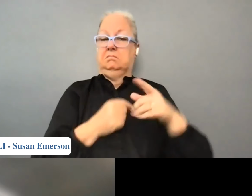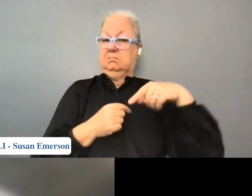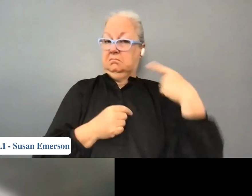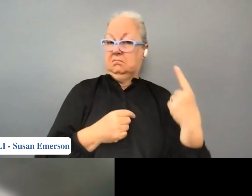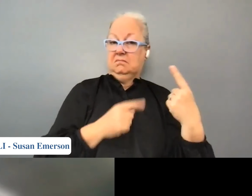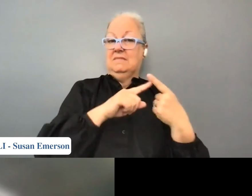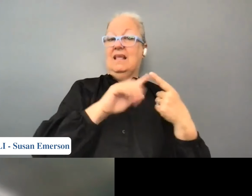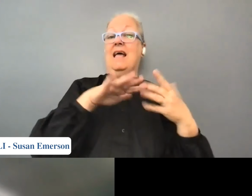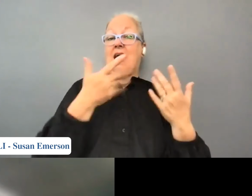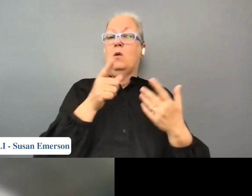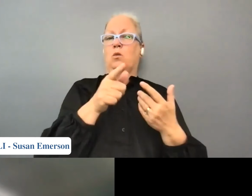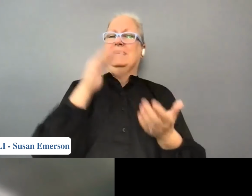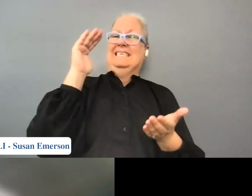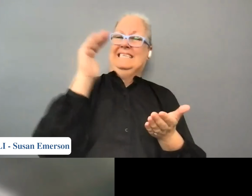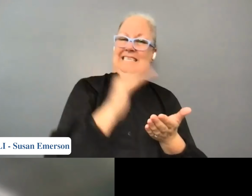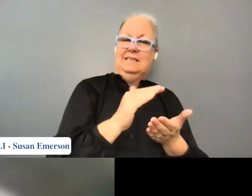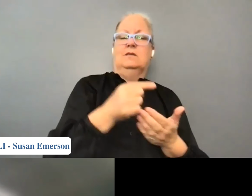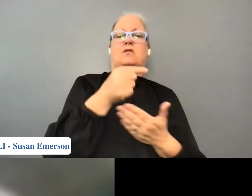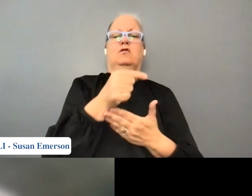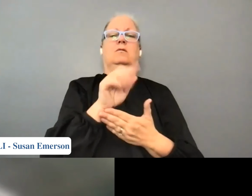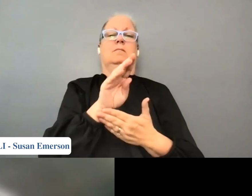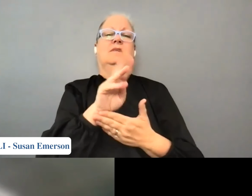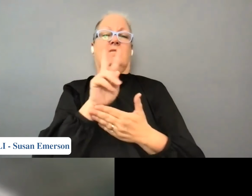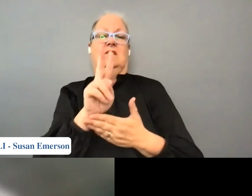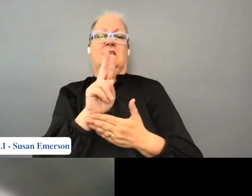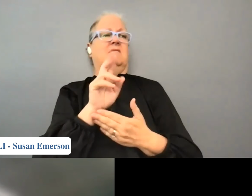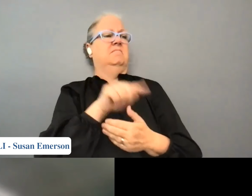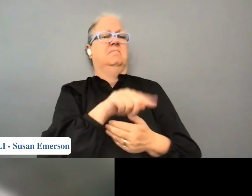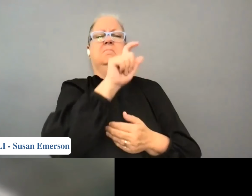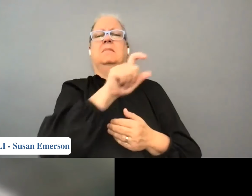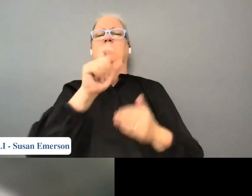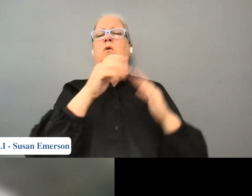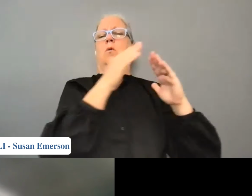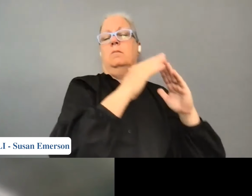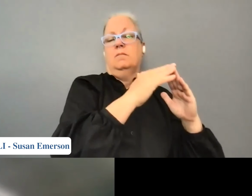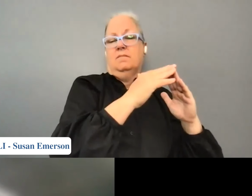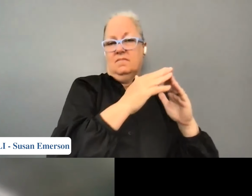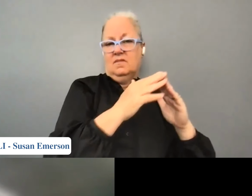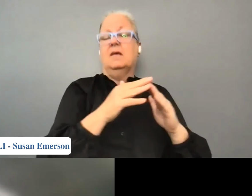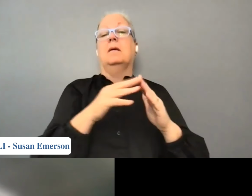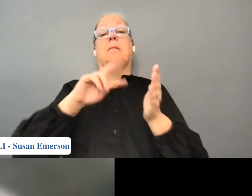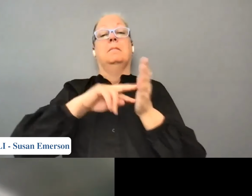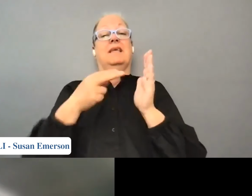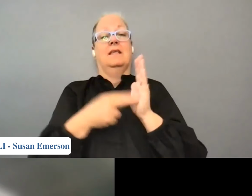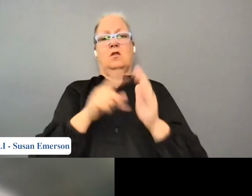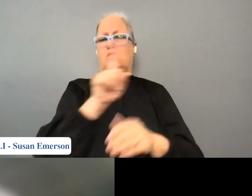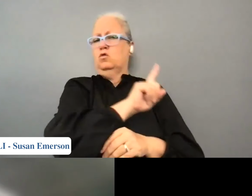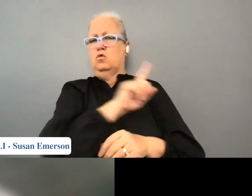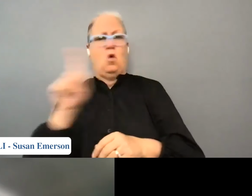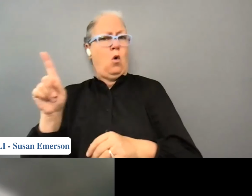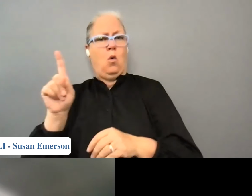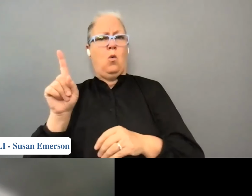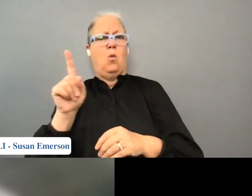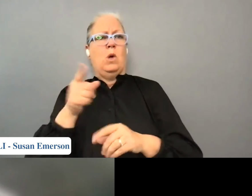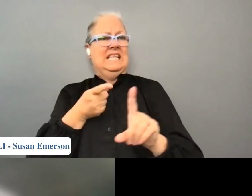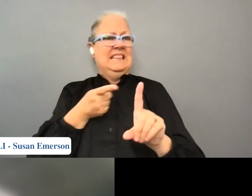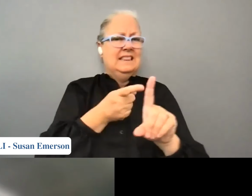risk of violence in a household. It's a do no harm approach, which should be the absolute minimum of what we strive